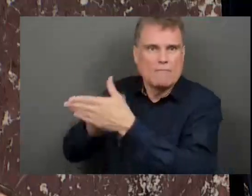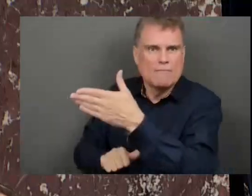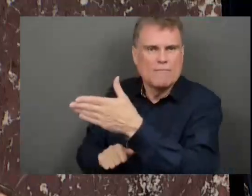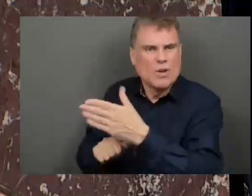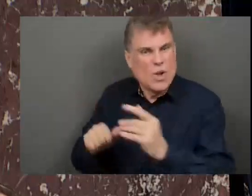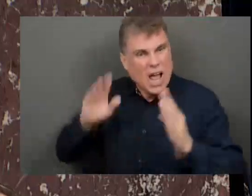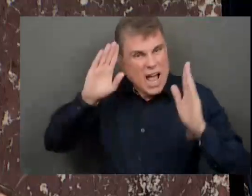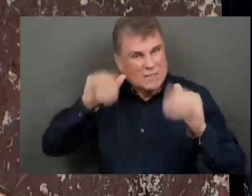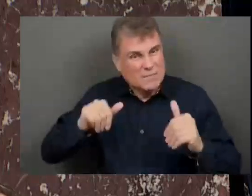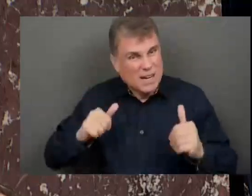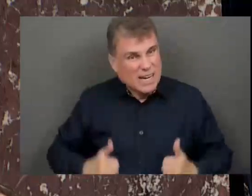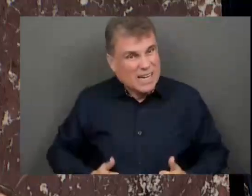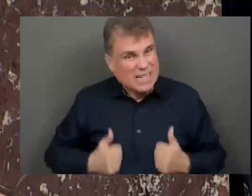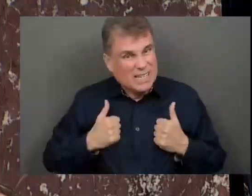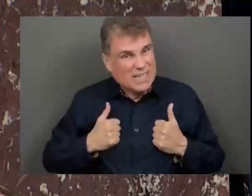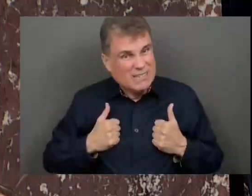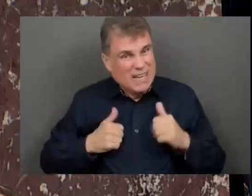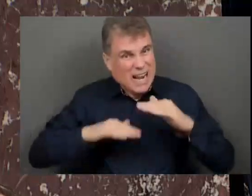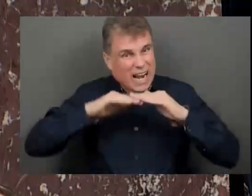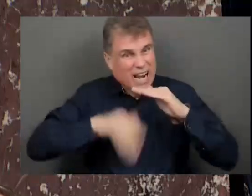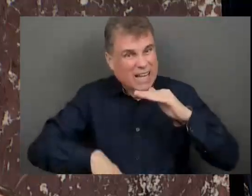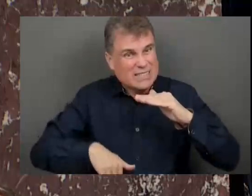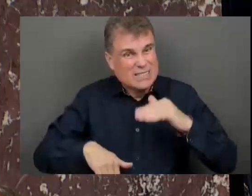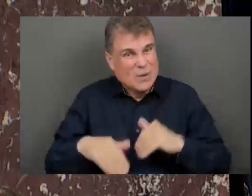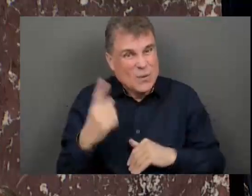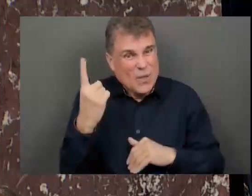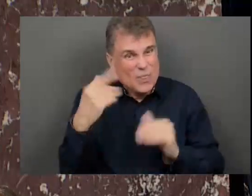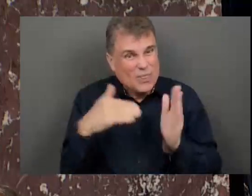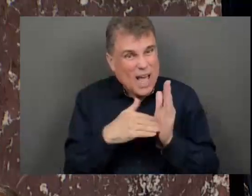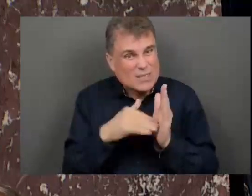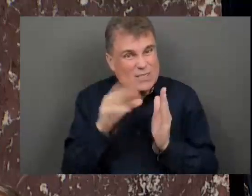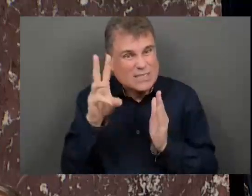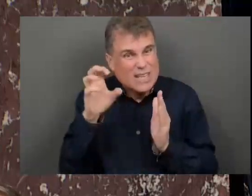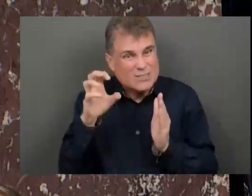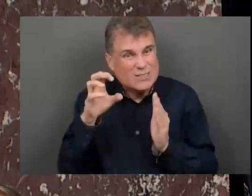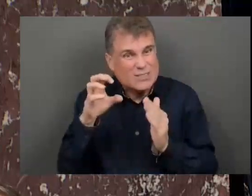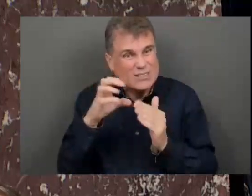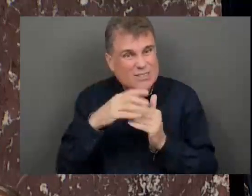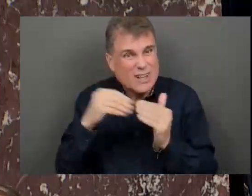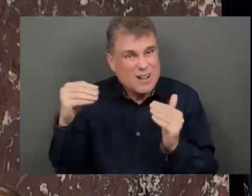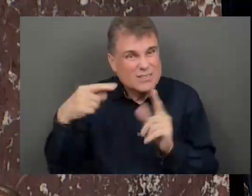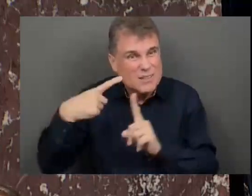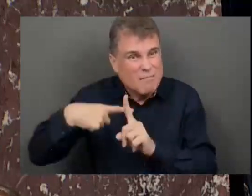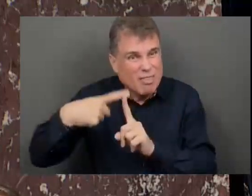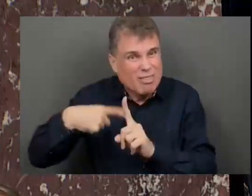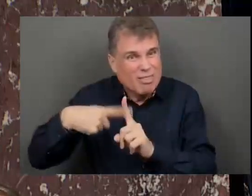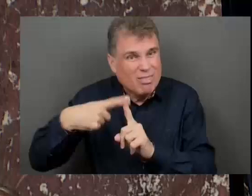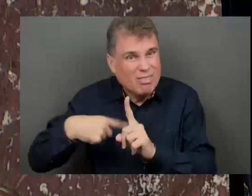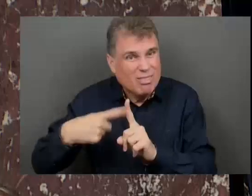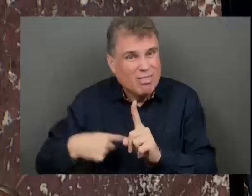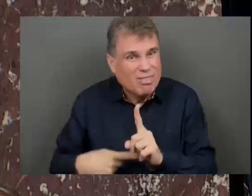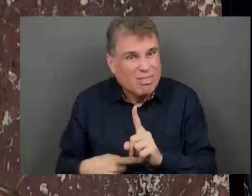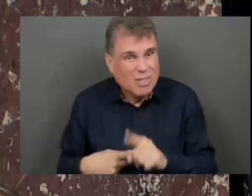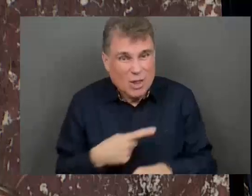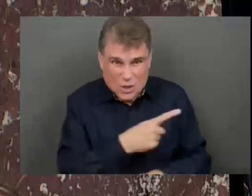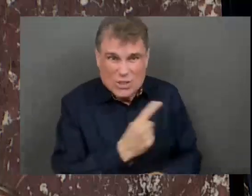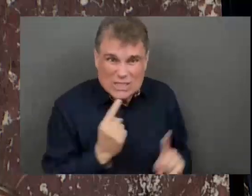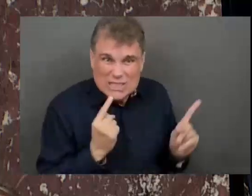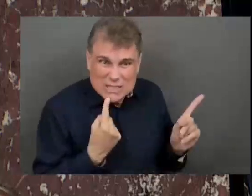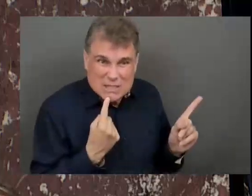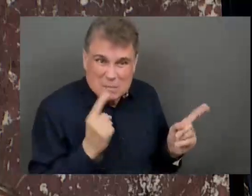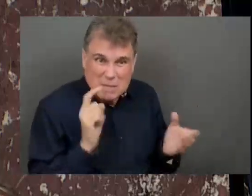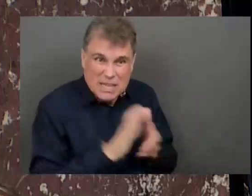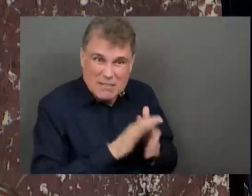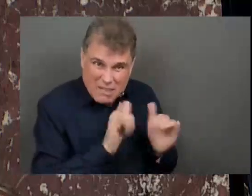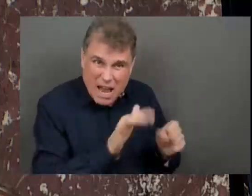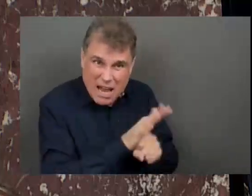$1,620 a month during affordability crisis. Mr. Speaker, does the Minister of Social Development seriously believe that's enough for 2 people with disabilities